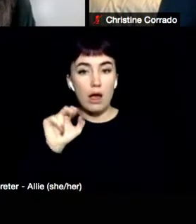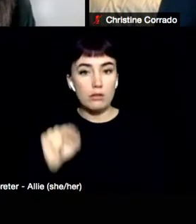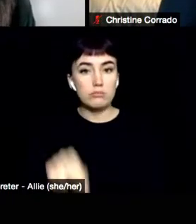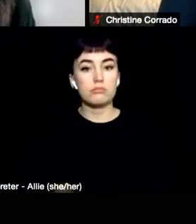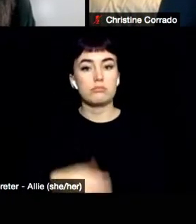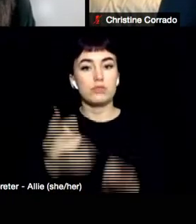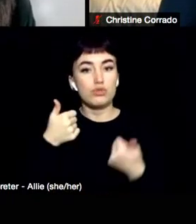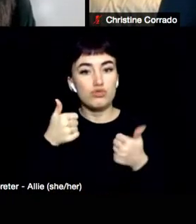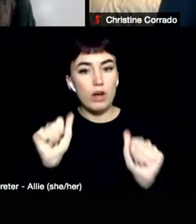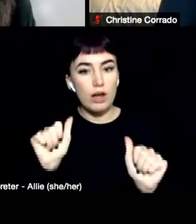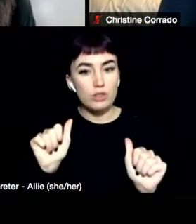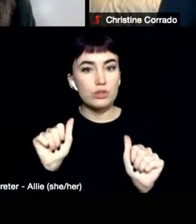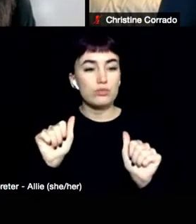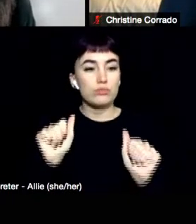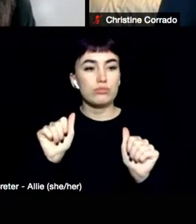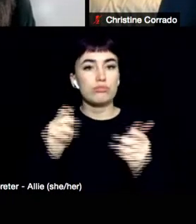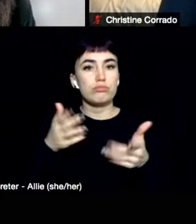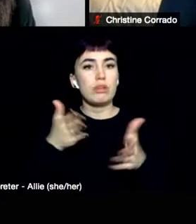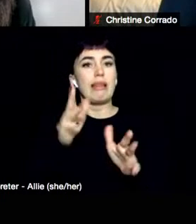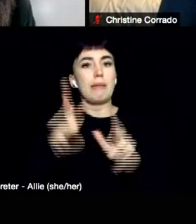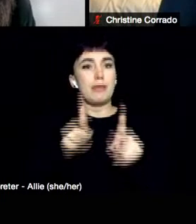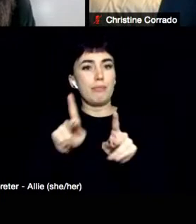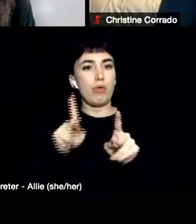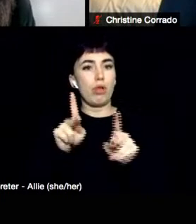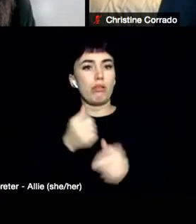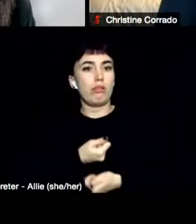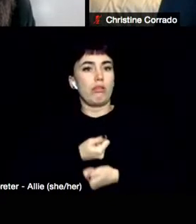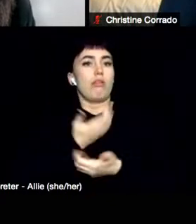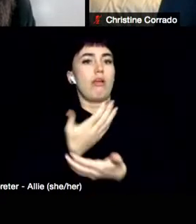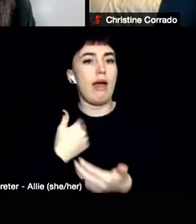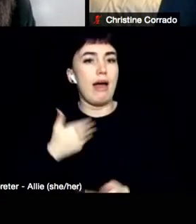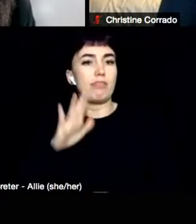to let people have a voice for a change.